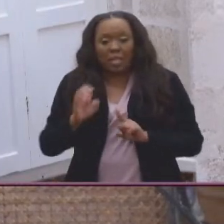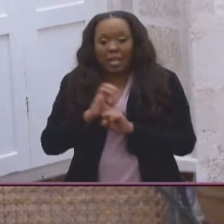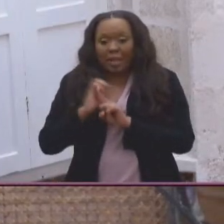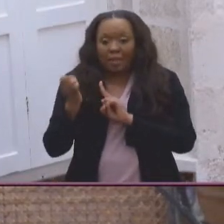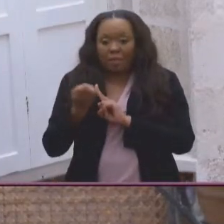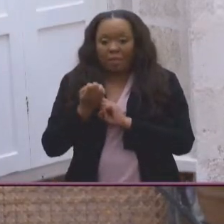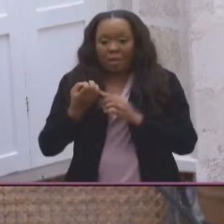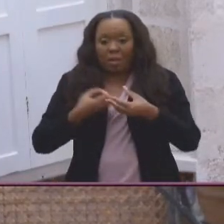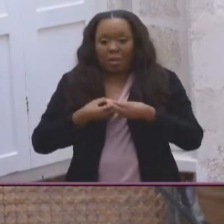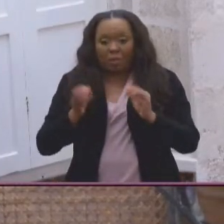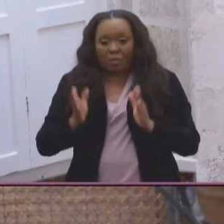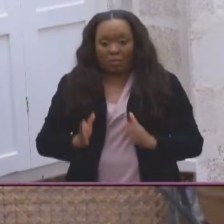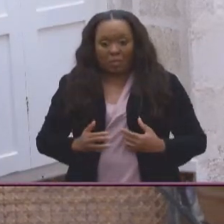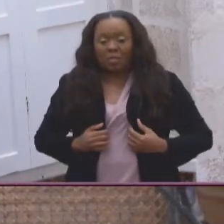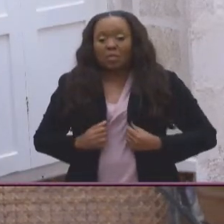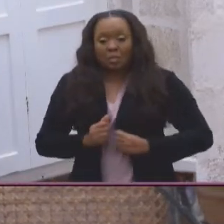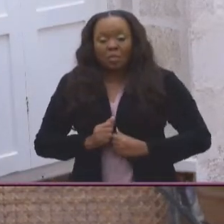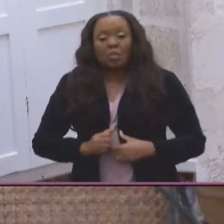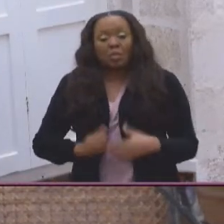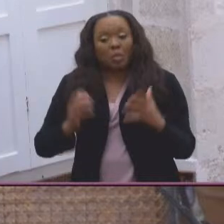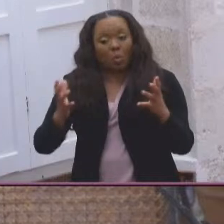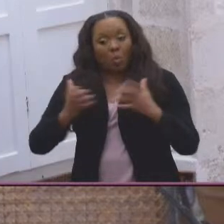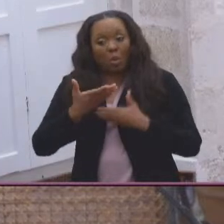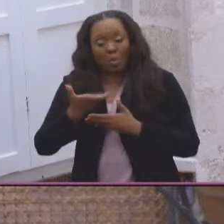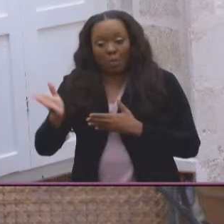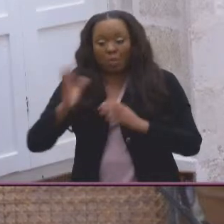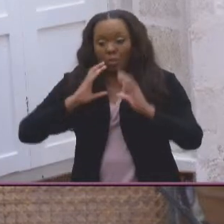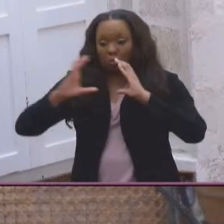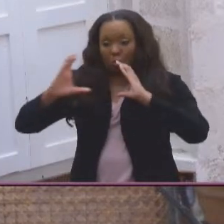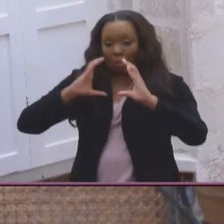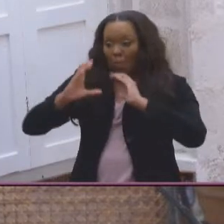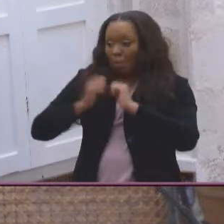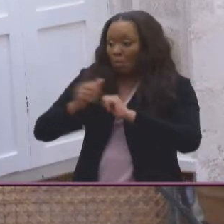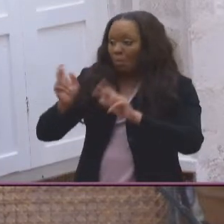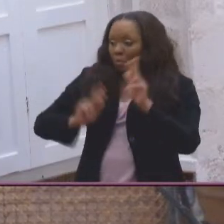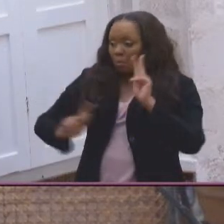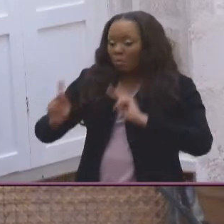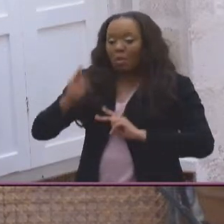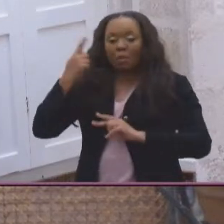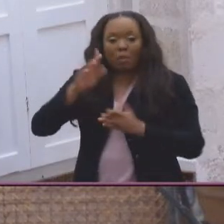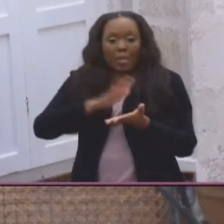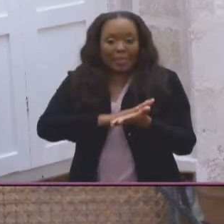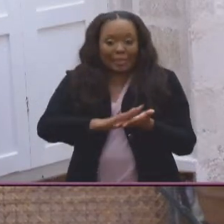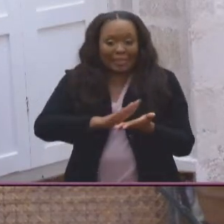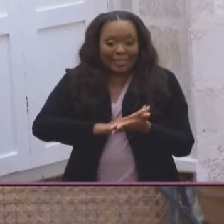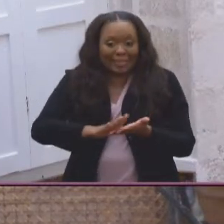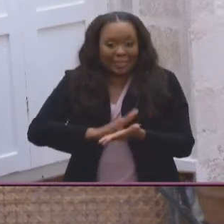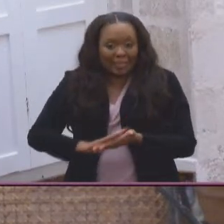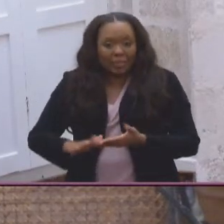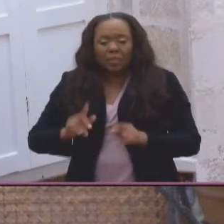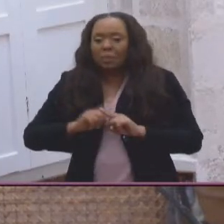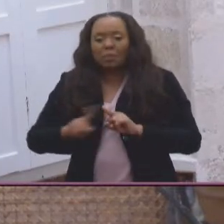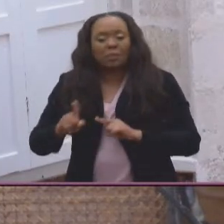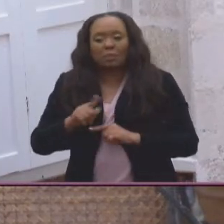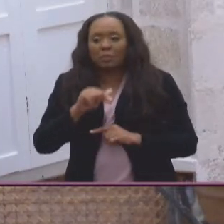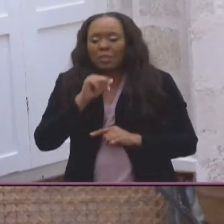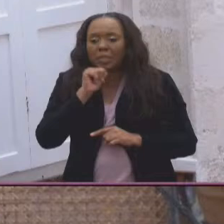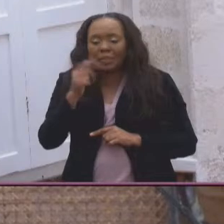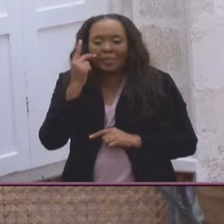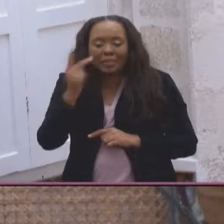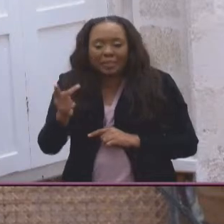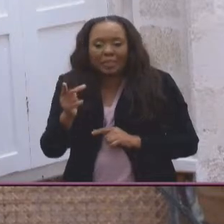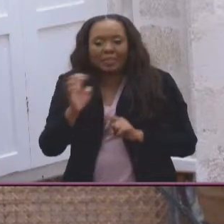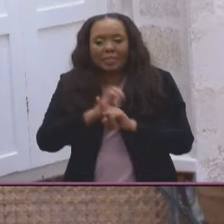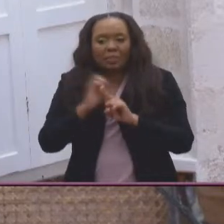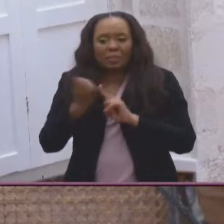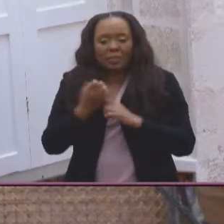communicate with the persons and get things done in order to get this cleaned up. But if you don't have the environmental health officers